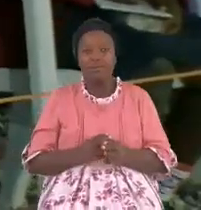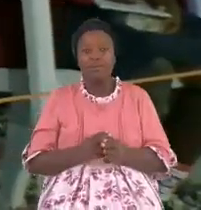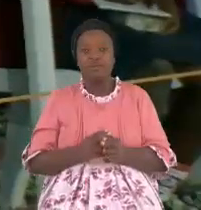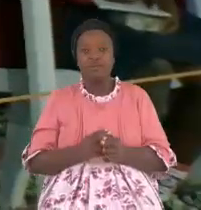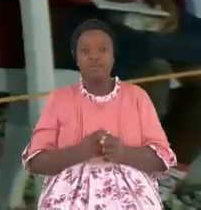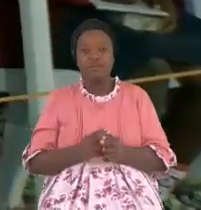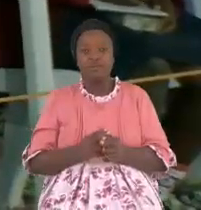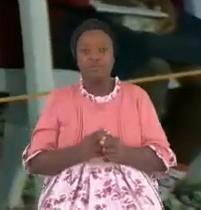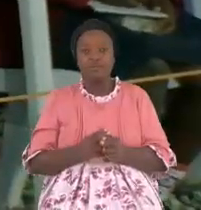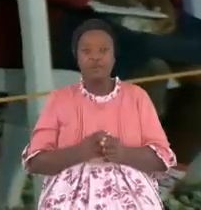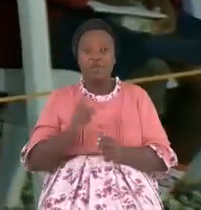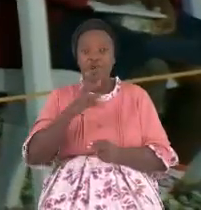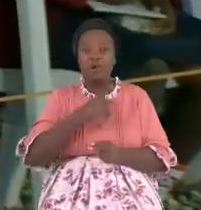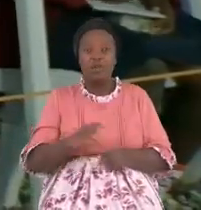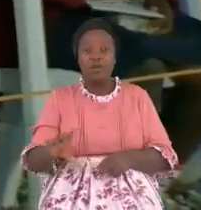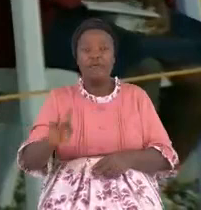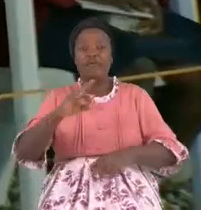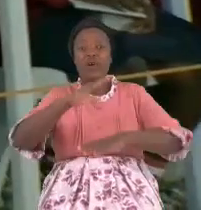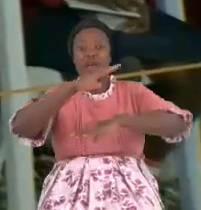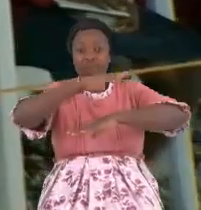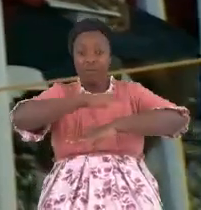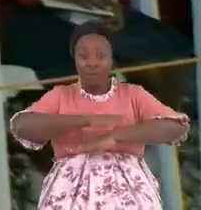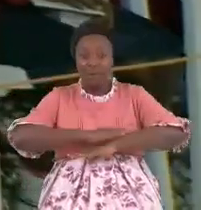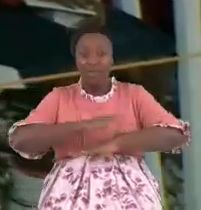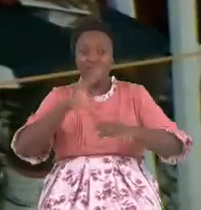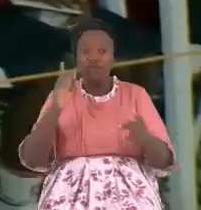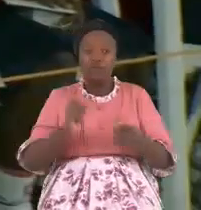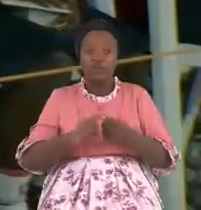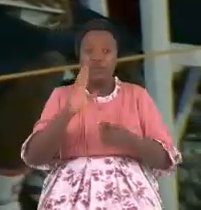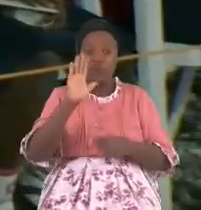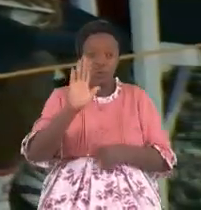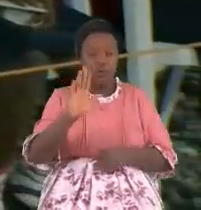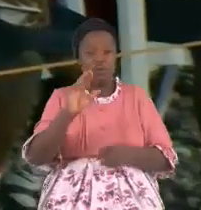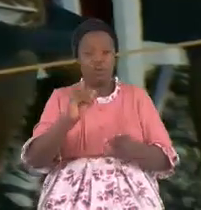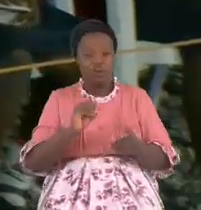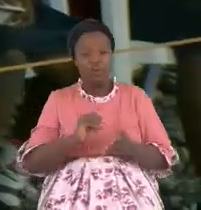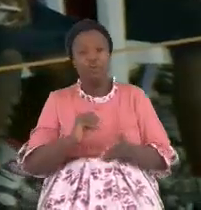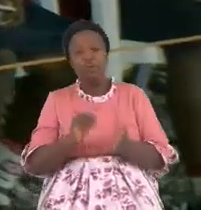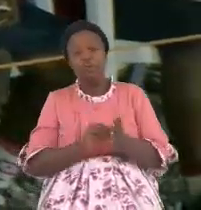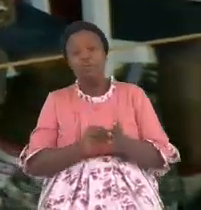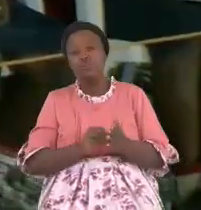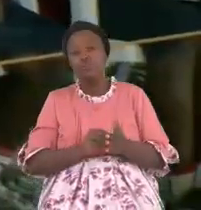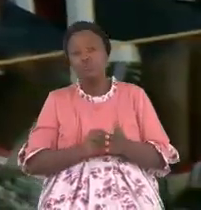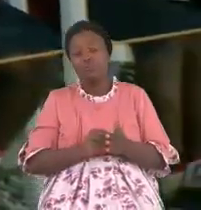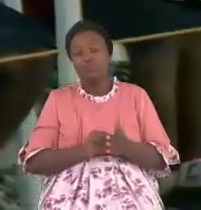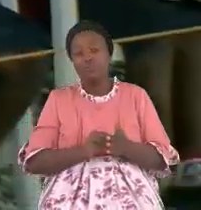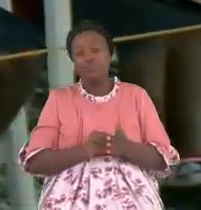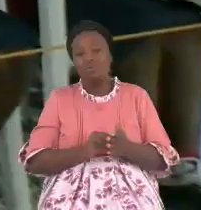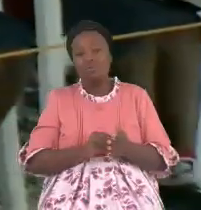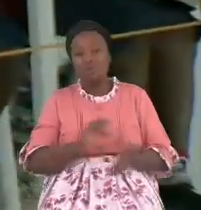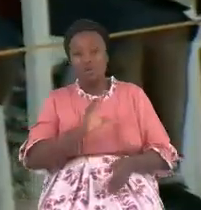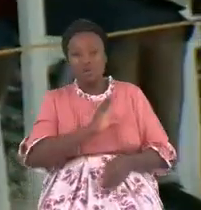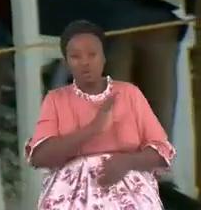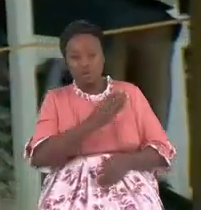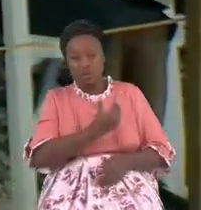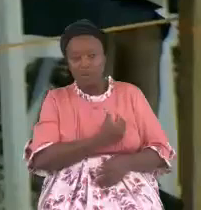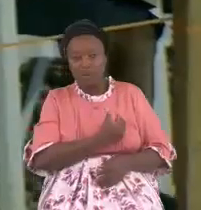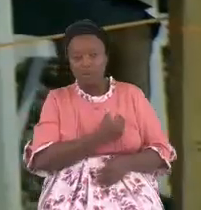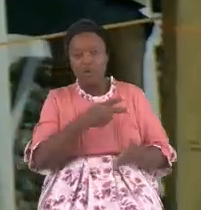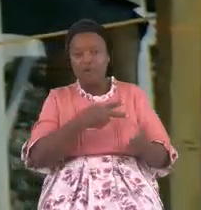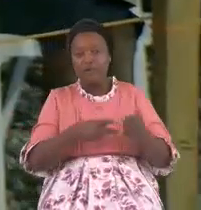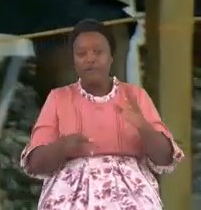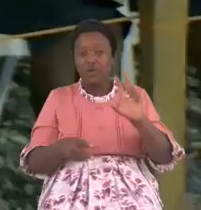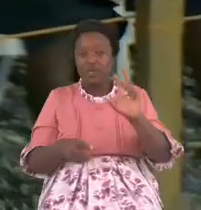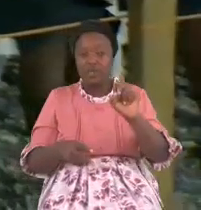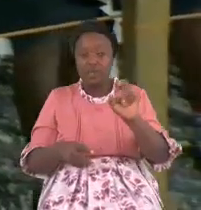find rest unto your souls versace it says in verstappen but my